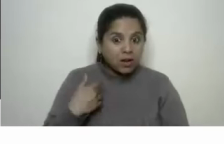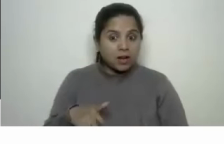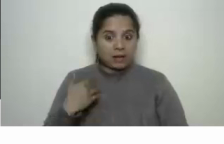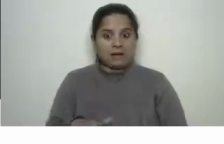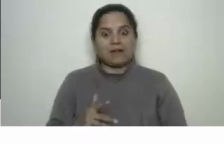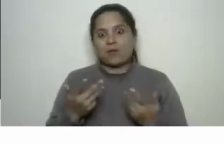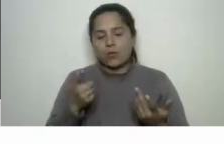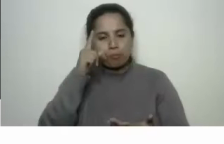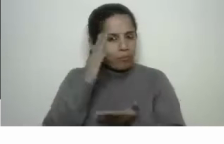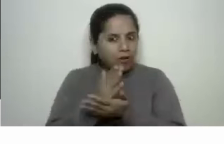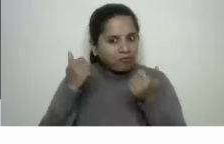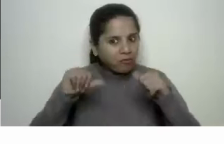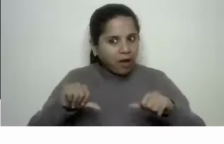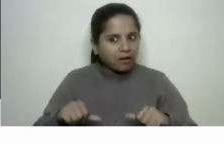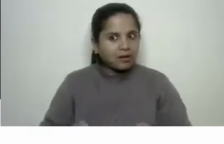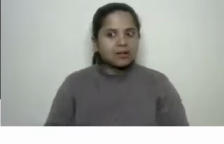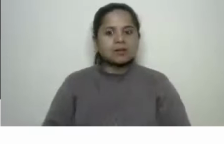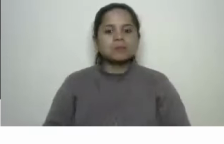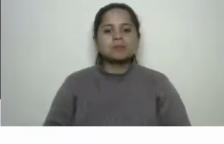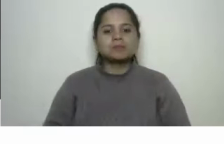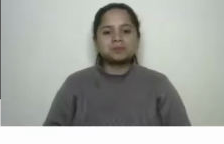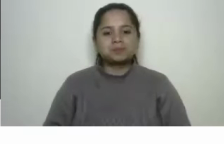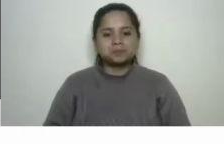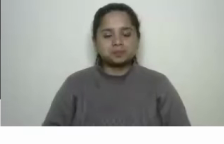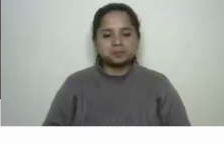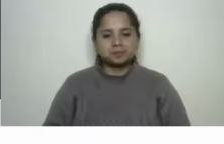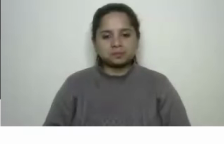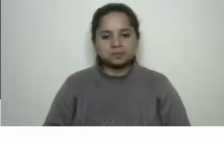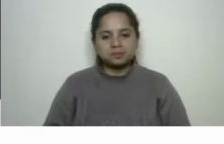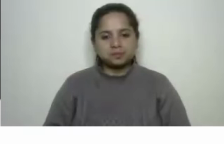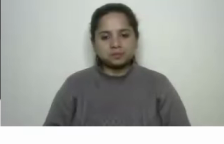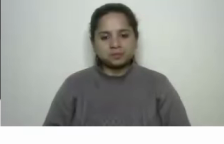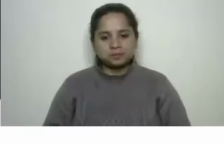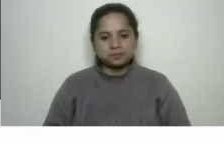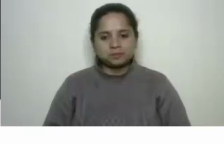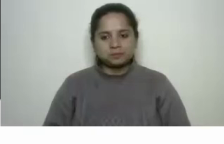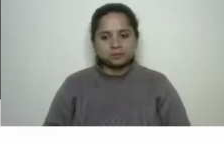unbelievable.